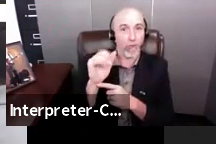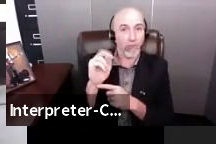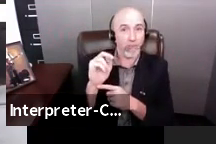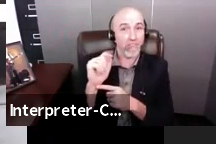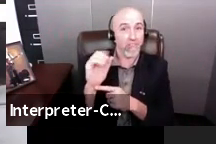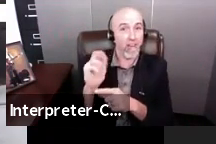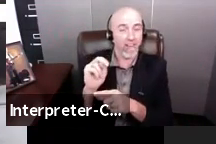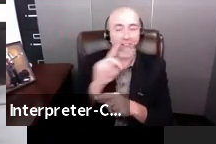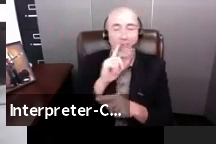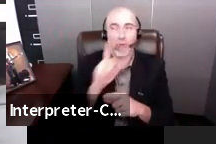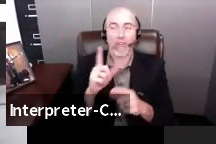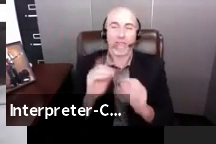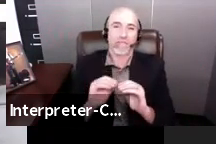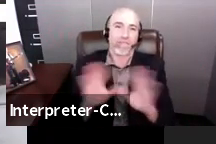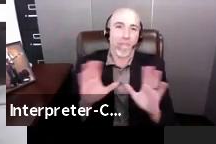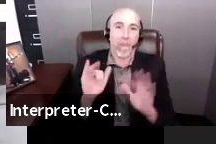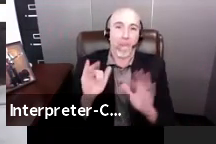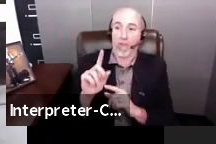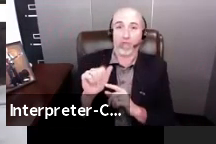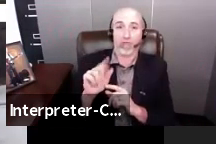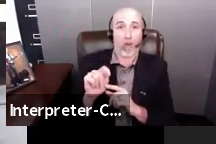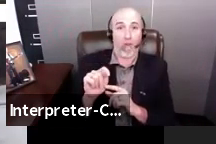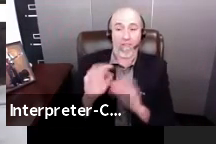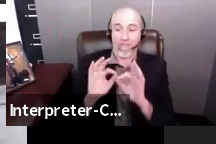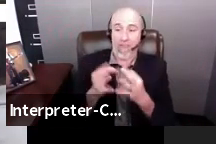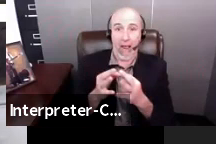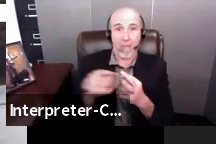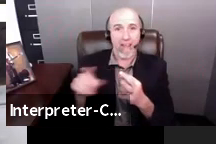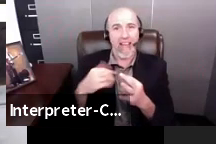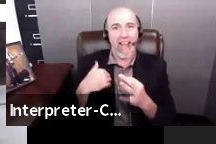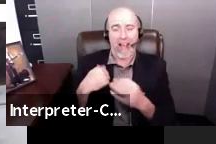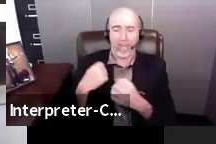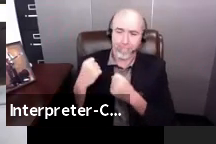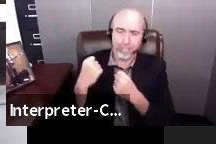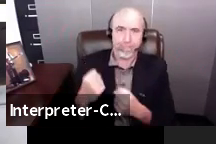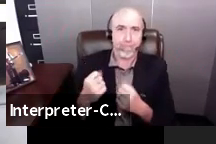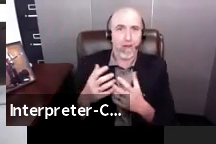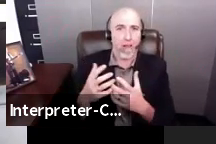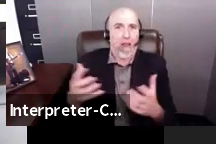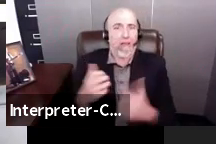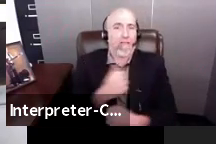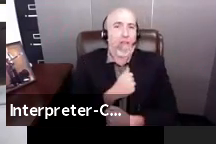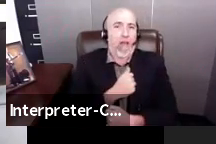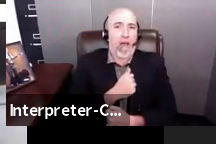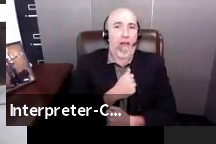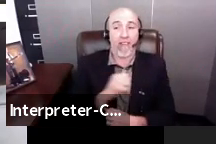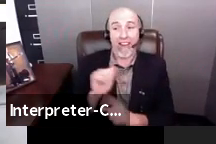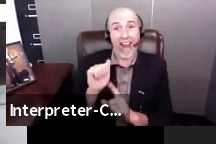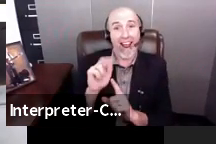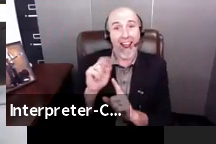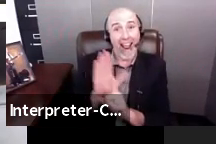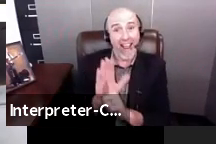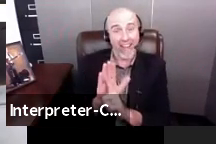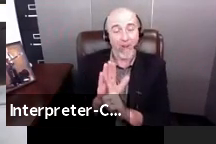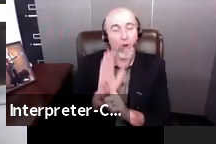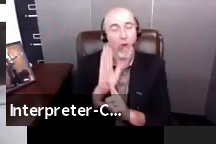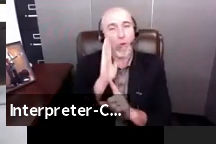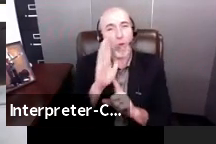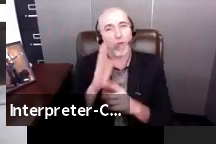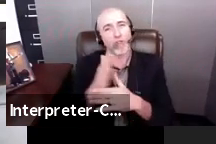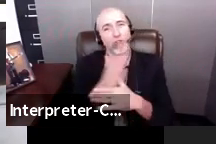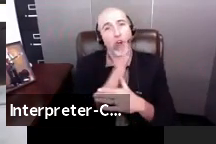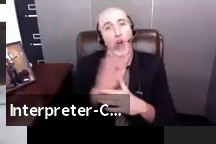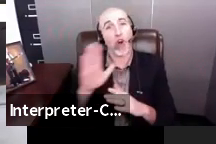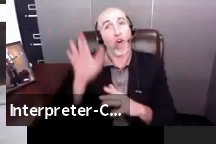me that the Dart family is a family with tremendous love, and Ann Washington is going to share